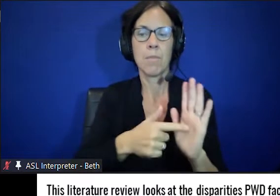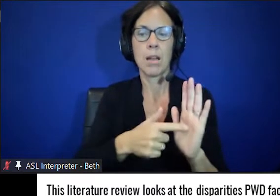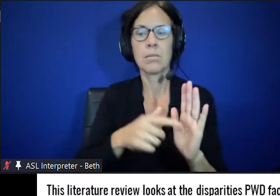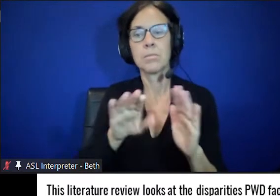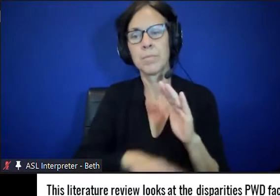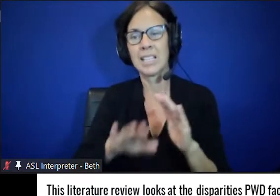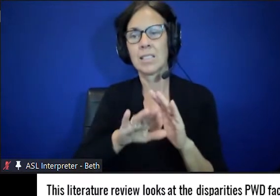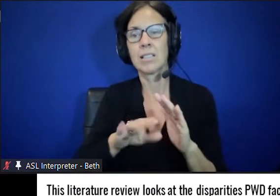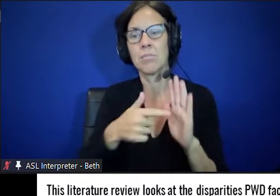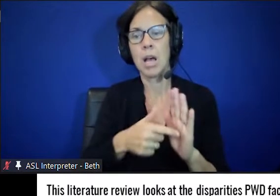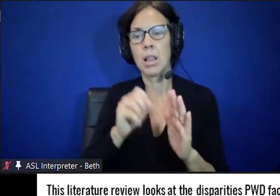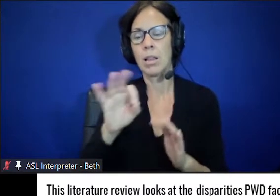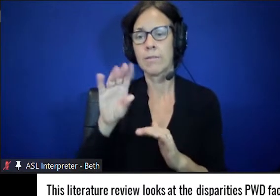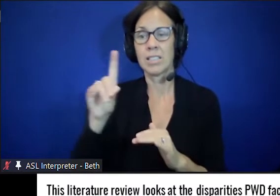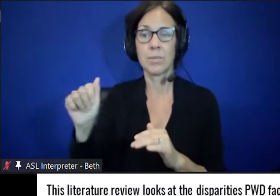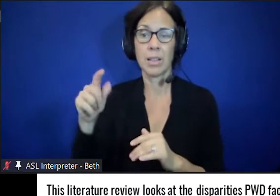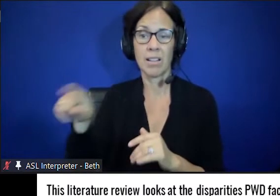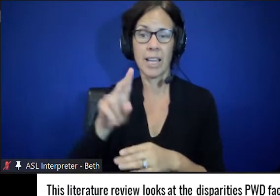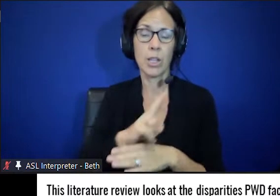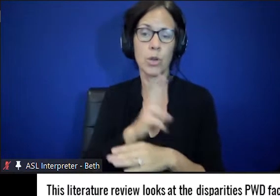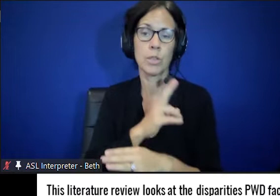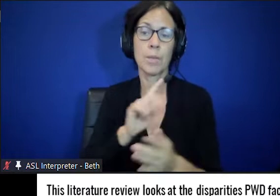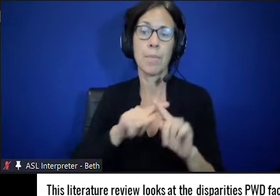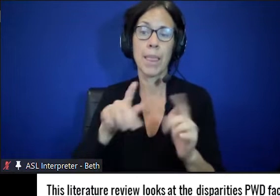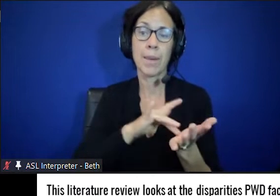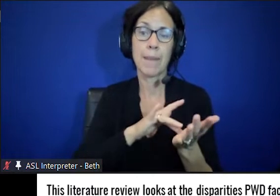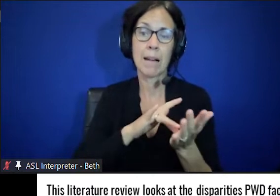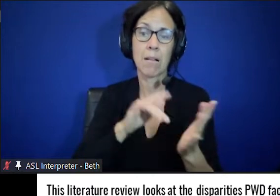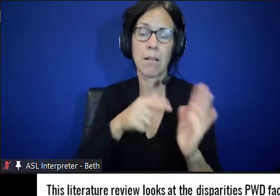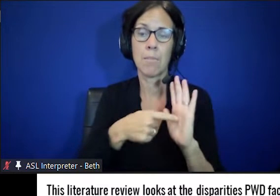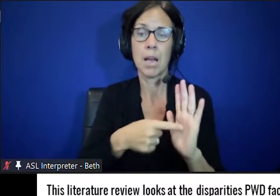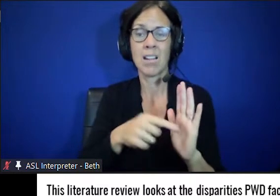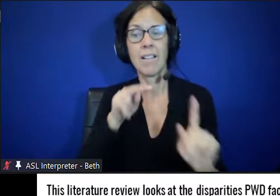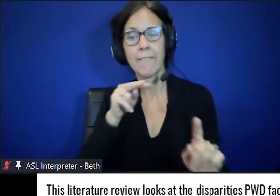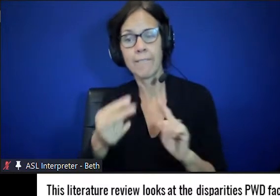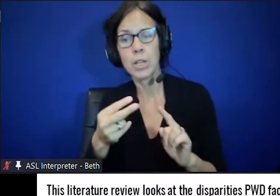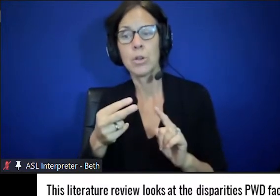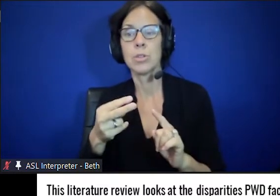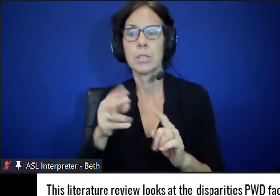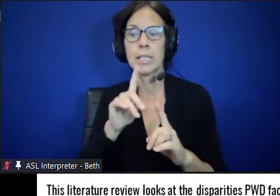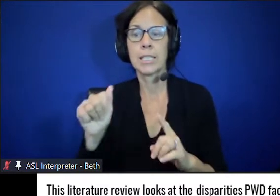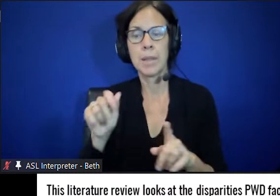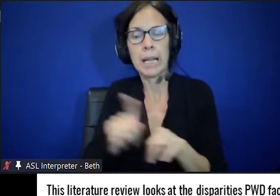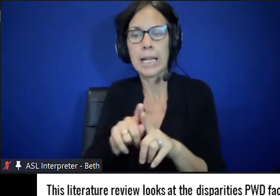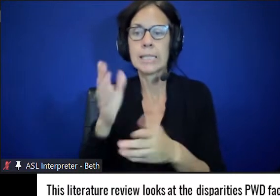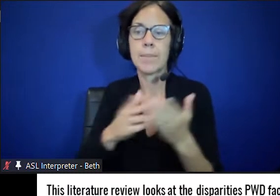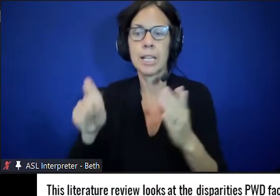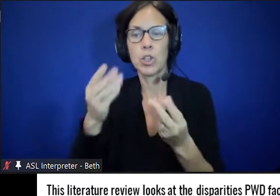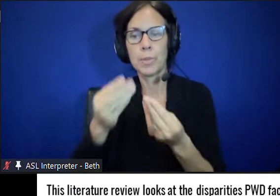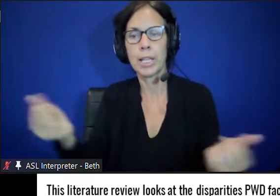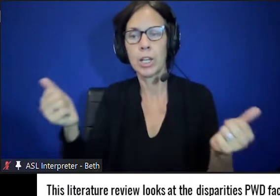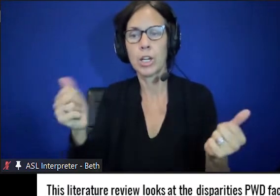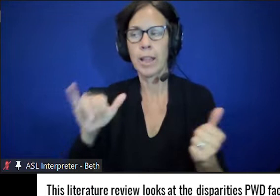disability that they use. But the medical model views disability as something that needs to be cured. And this